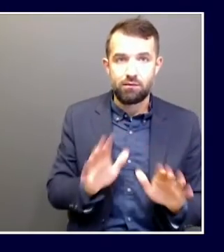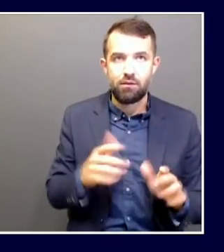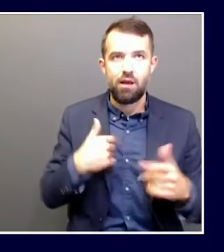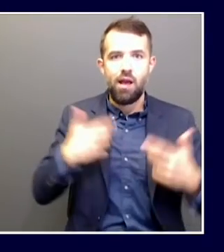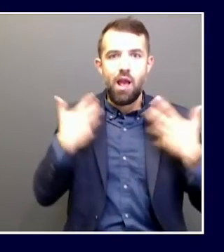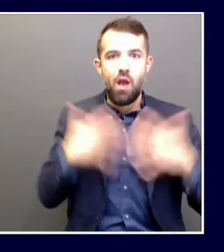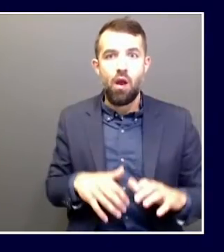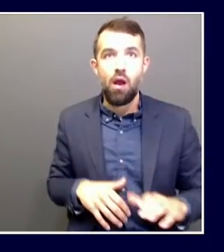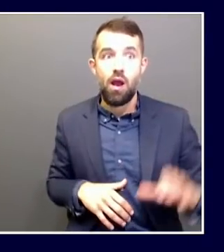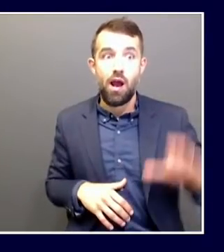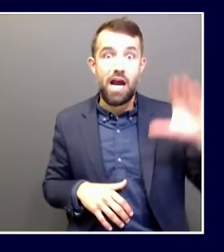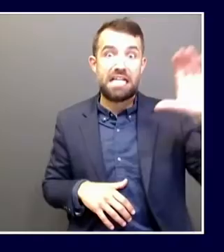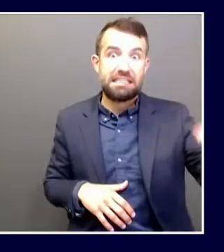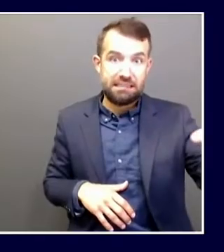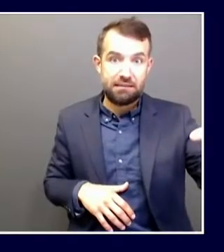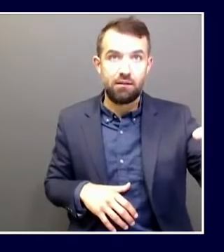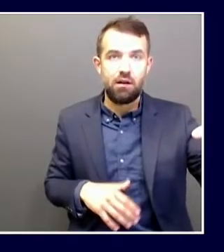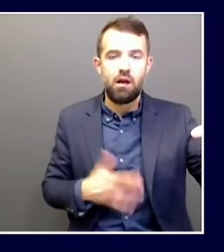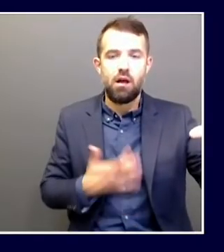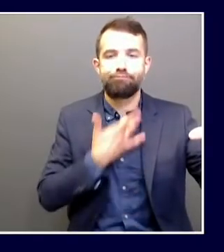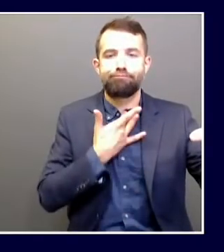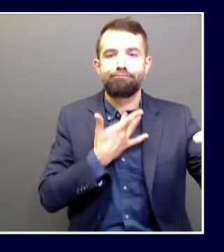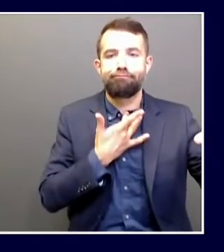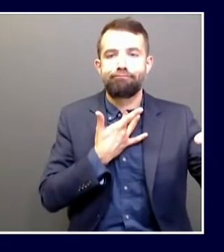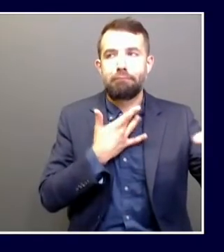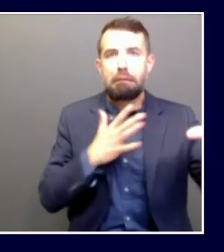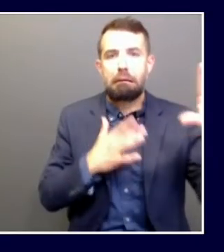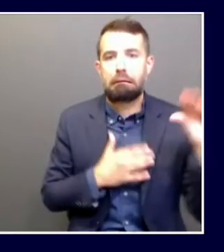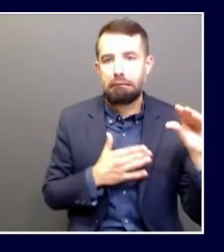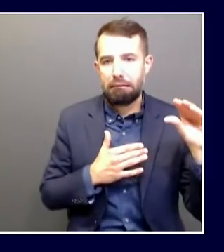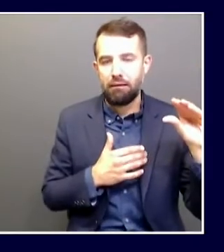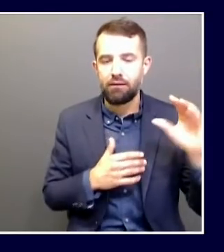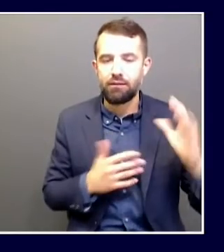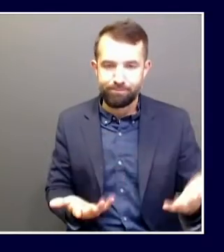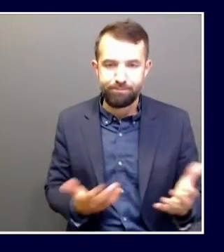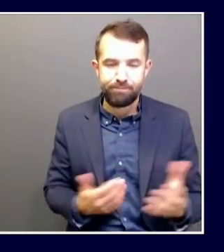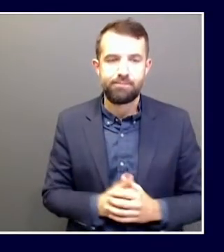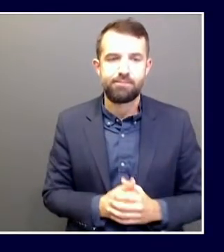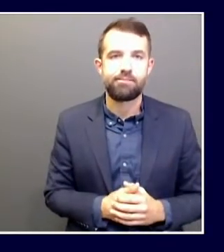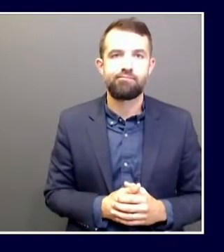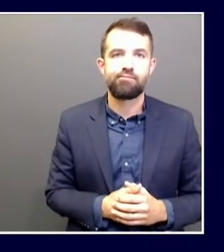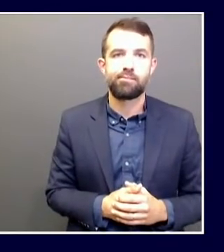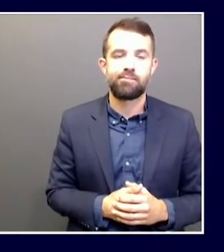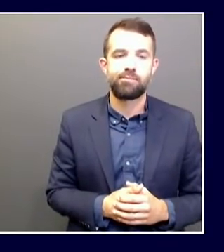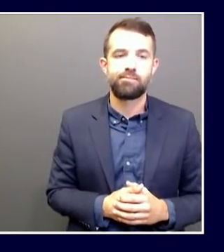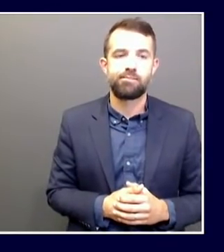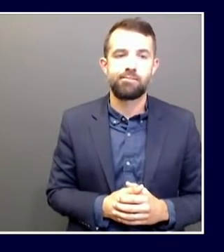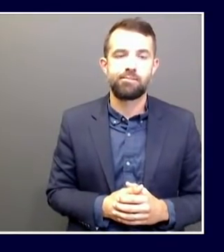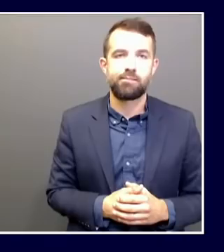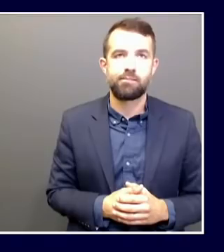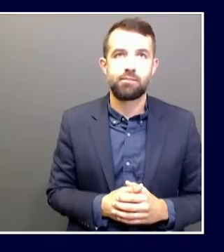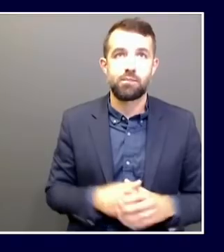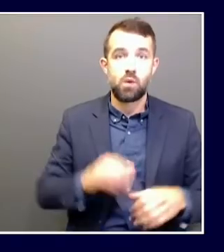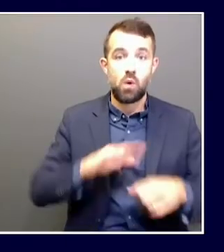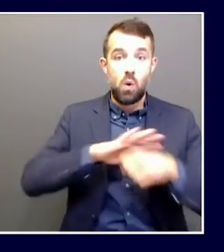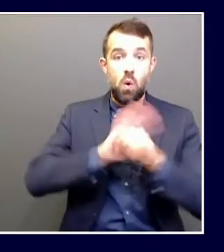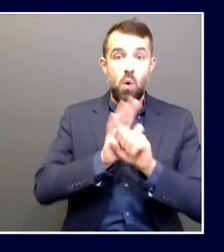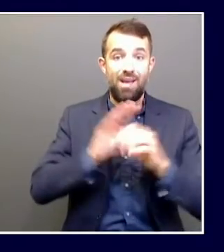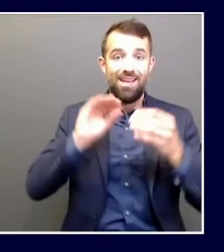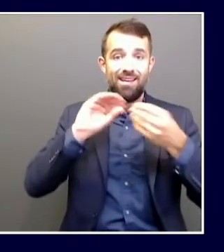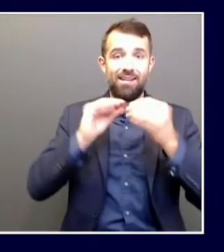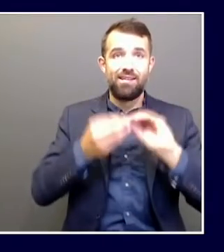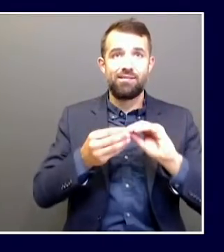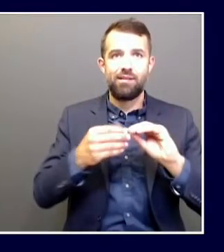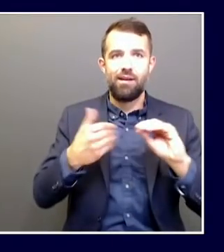seeing in the panoply of COVID indicators, there's present indicators and then there's lagging indicators. And